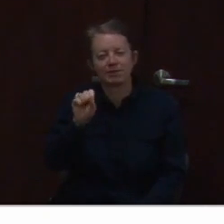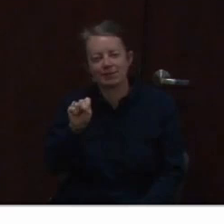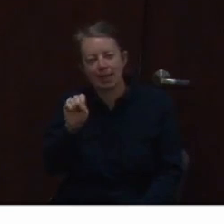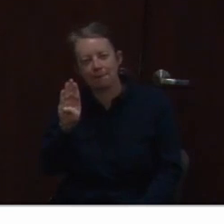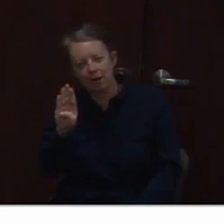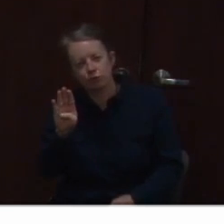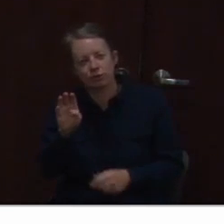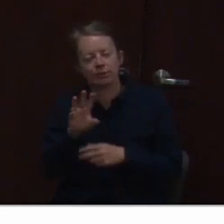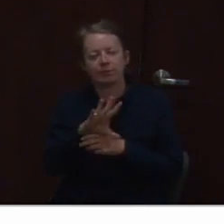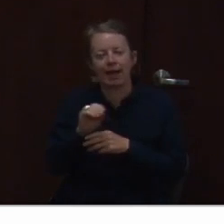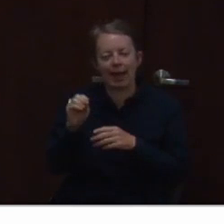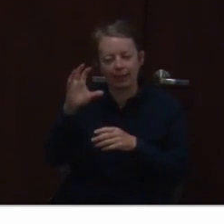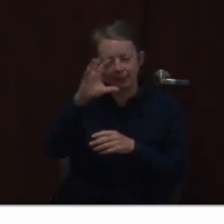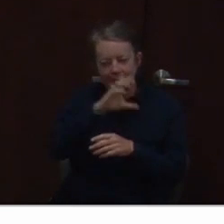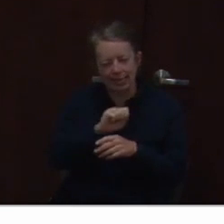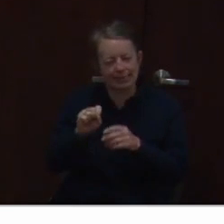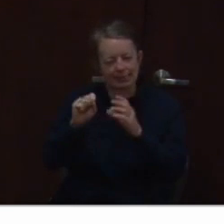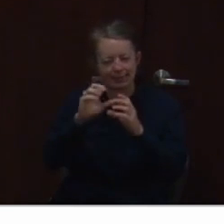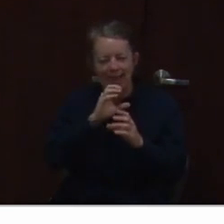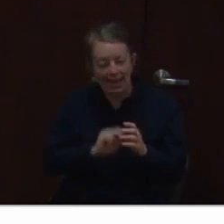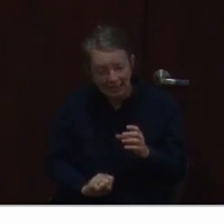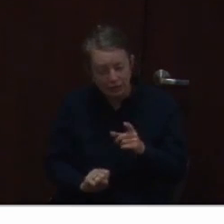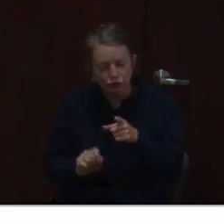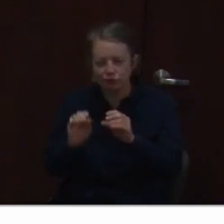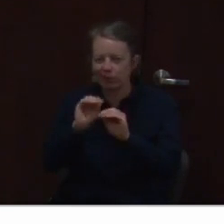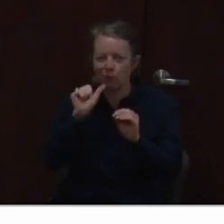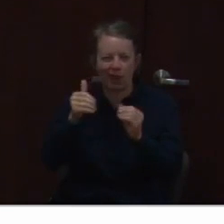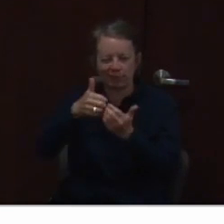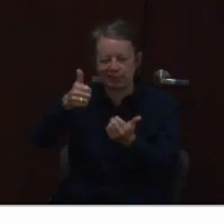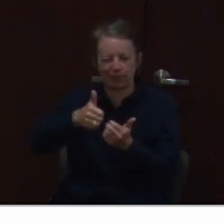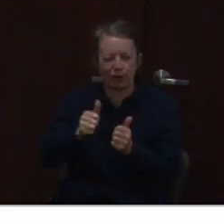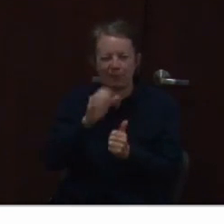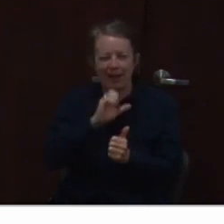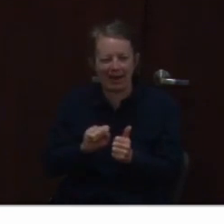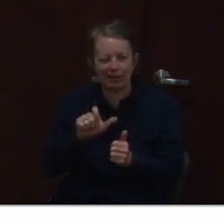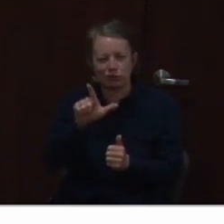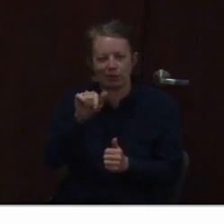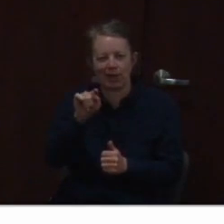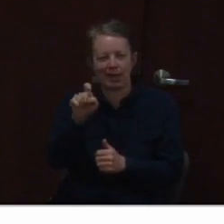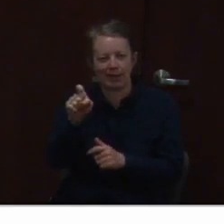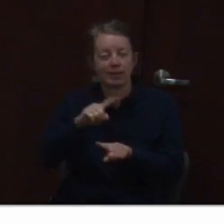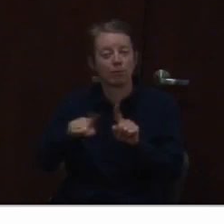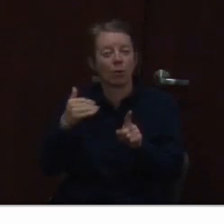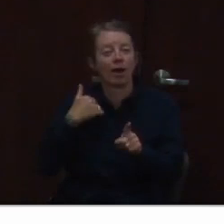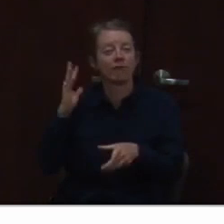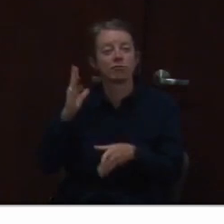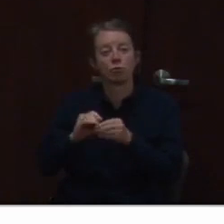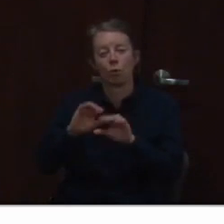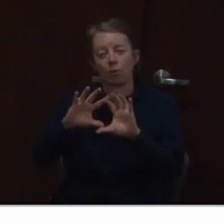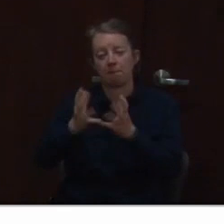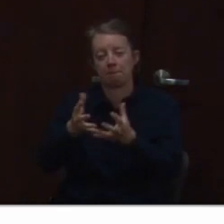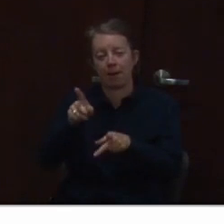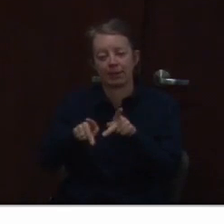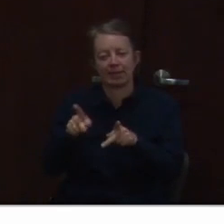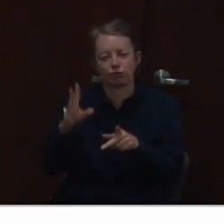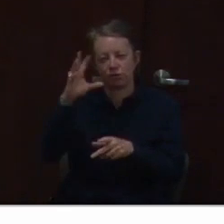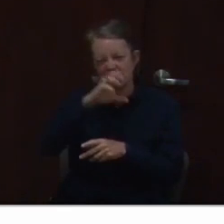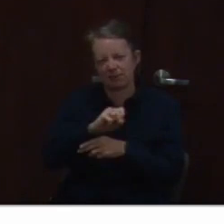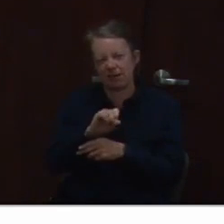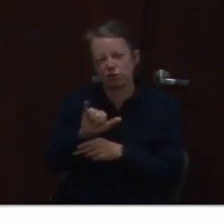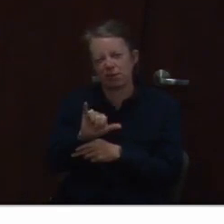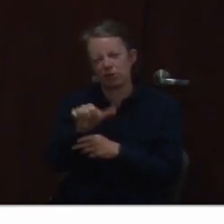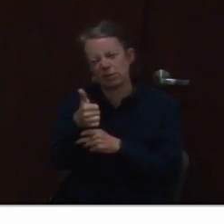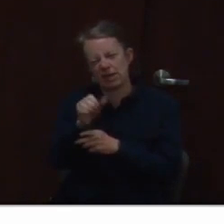there's not an age breakdown there. But we do have the total population information, which is roughly 10% of our